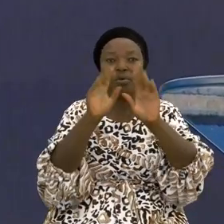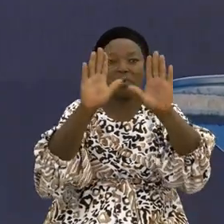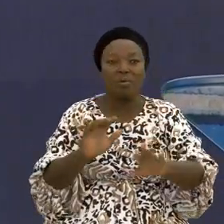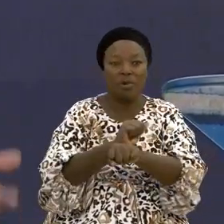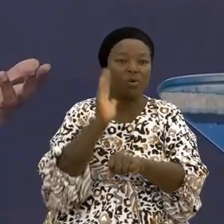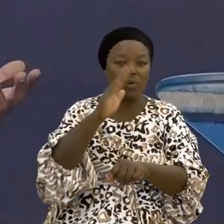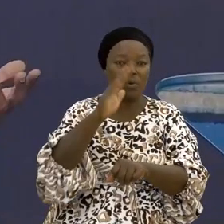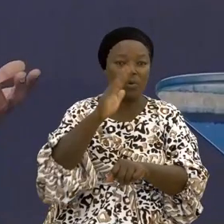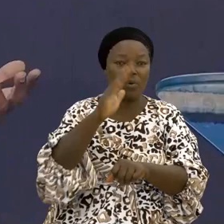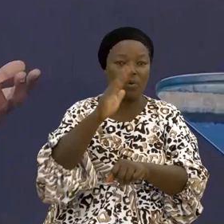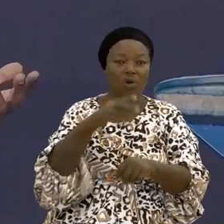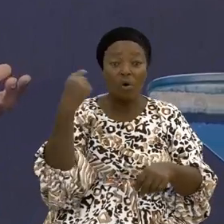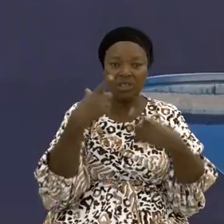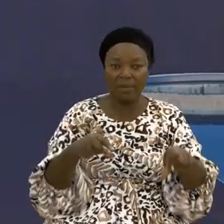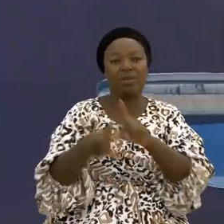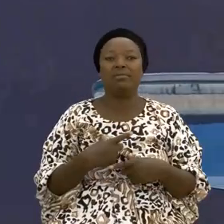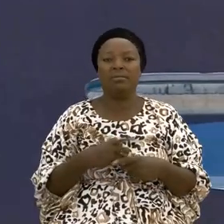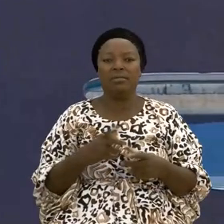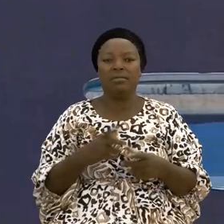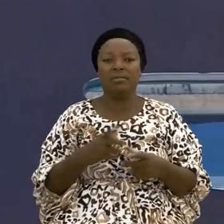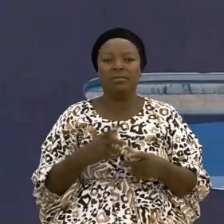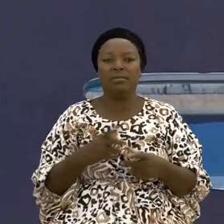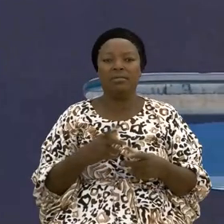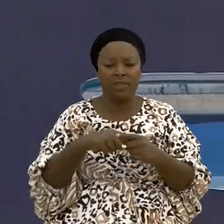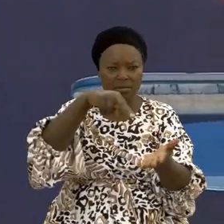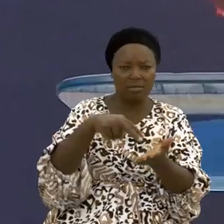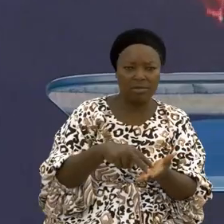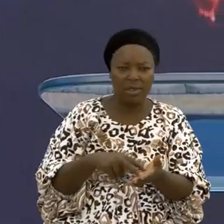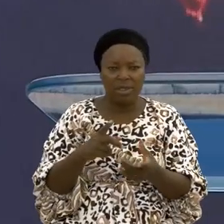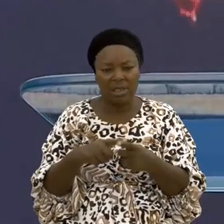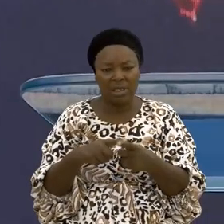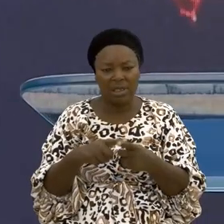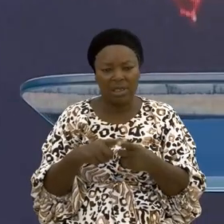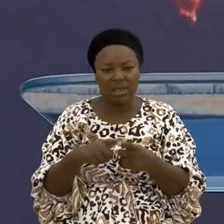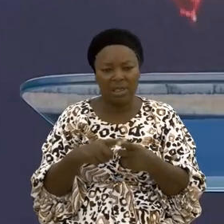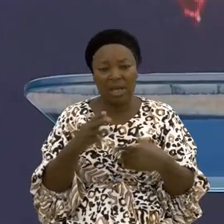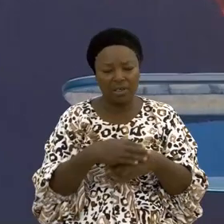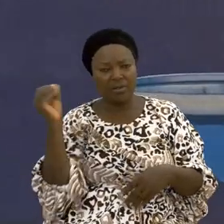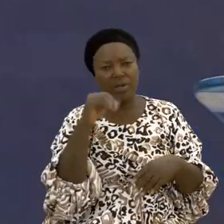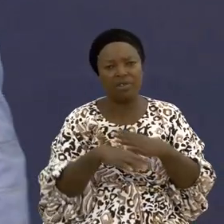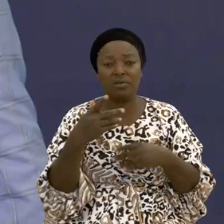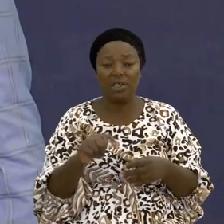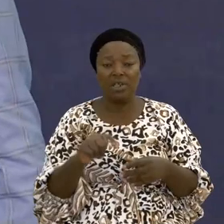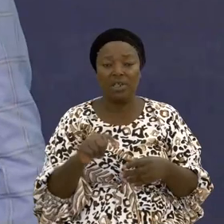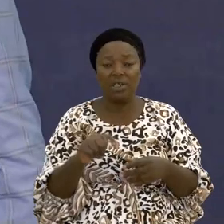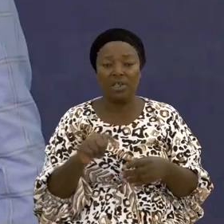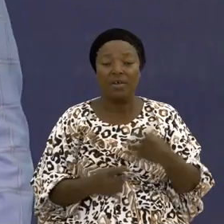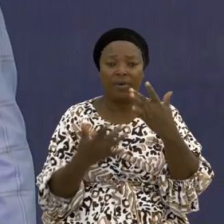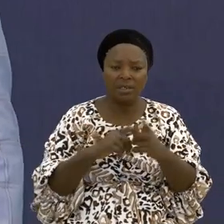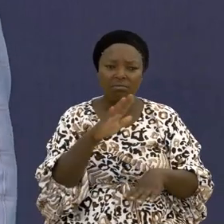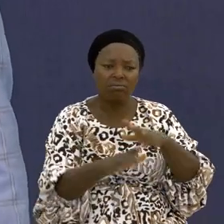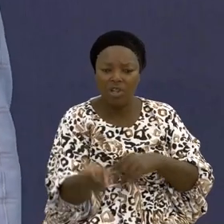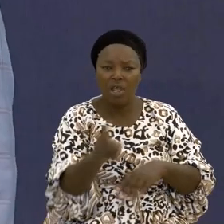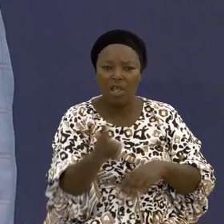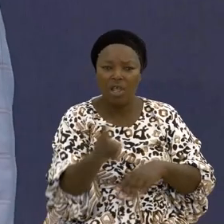life. They stood up after they threw them into the fire, and they were walking, and they were